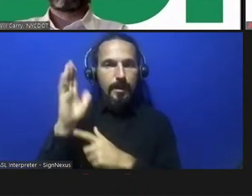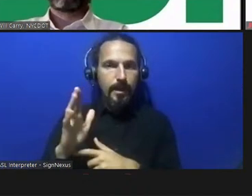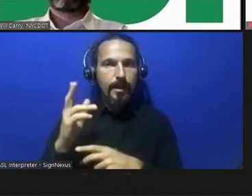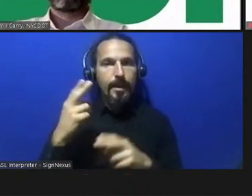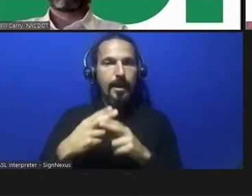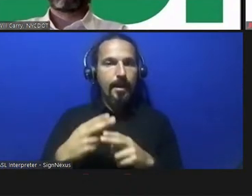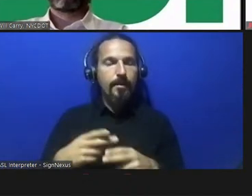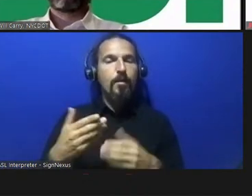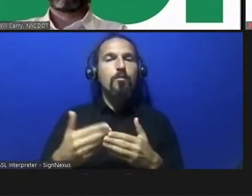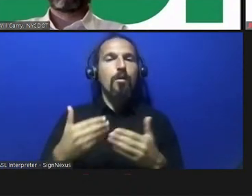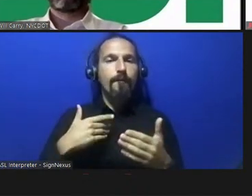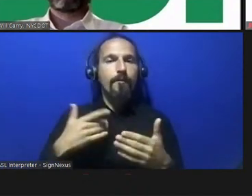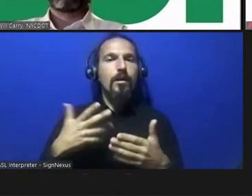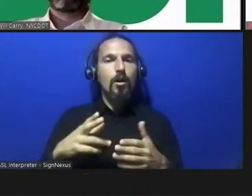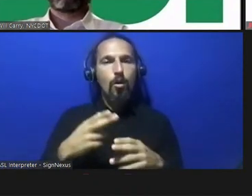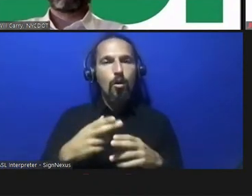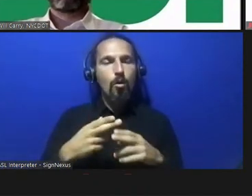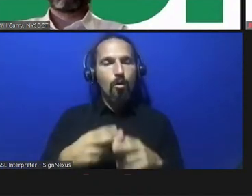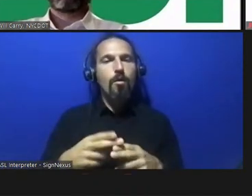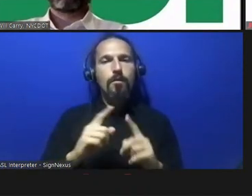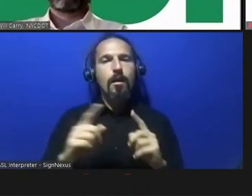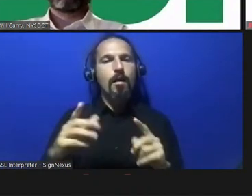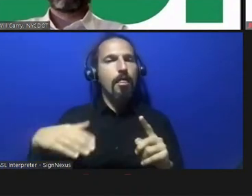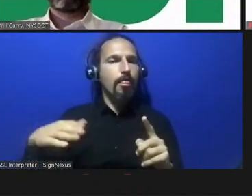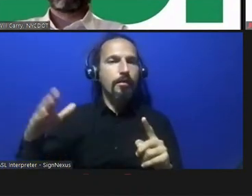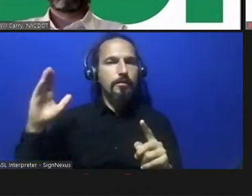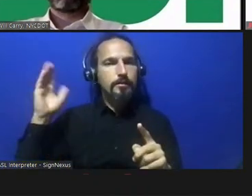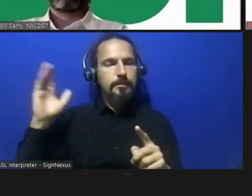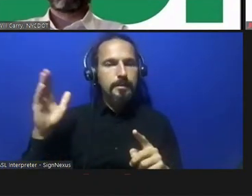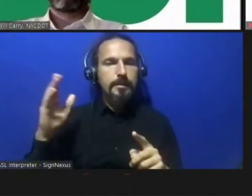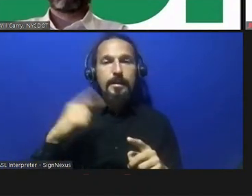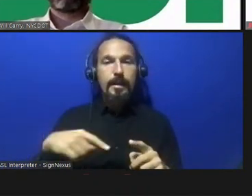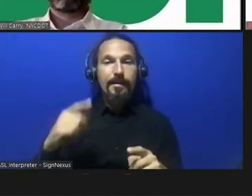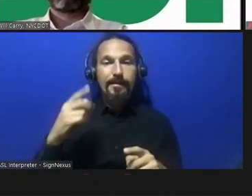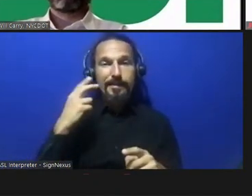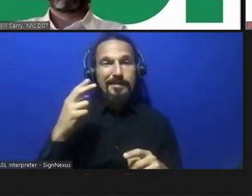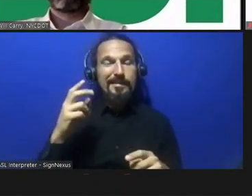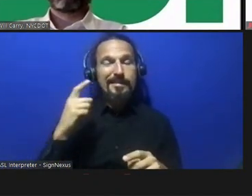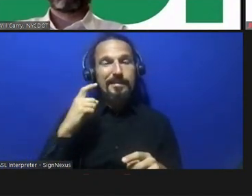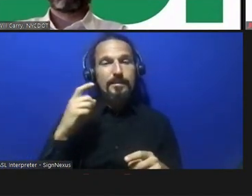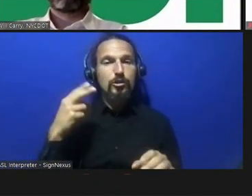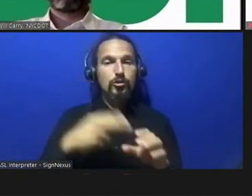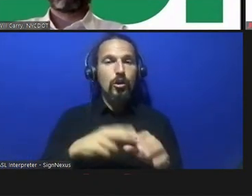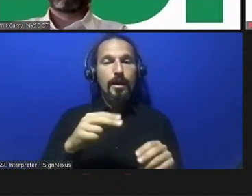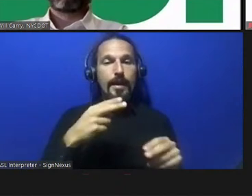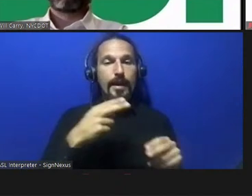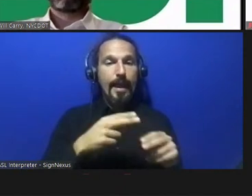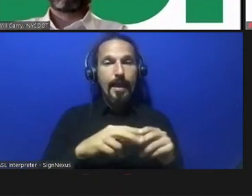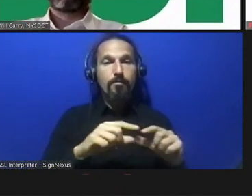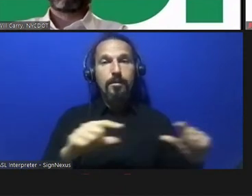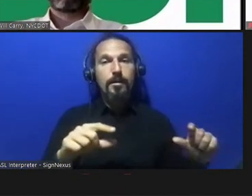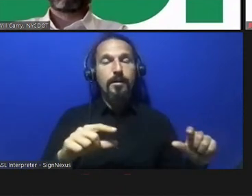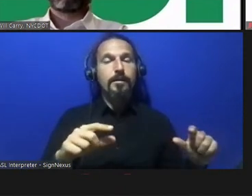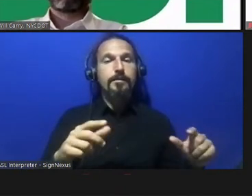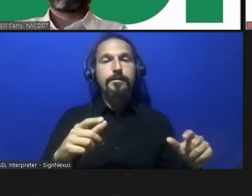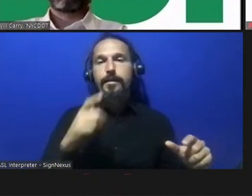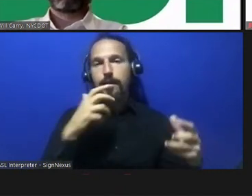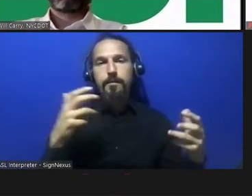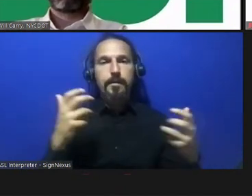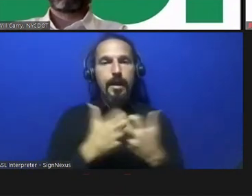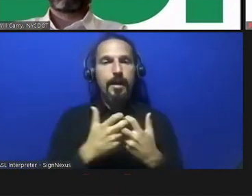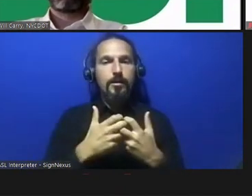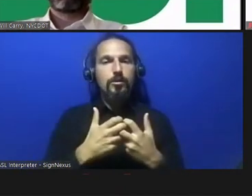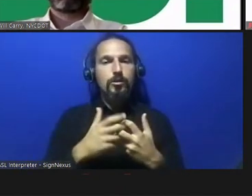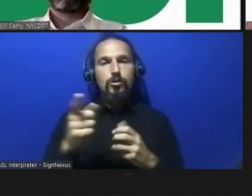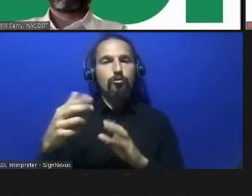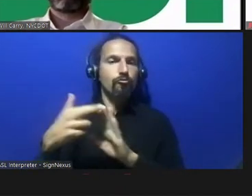we previously called but did not speak yet if you've joined the zoom under a name that is different from the one you used when